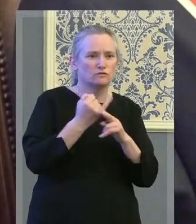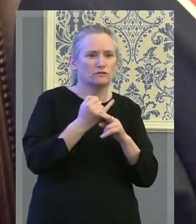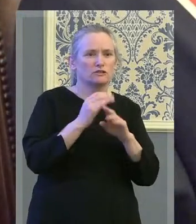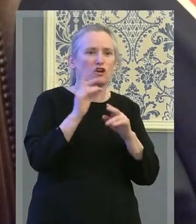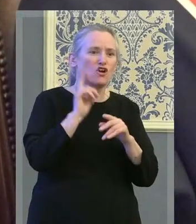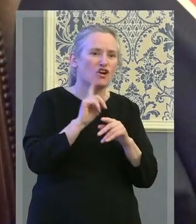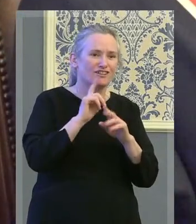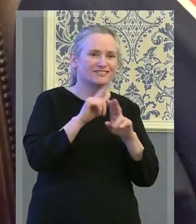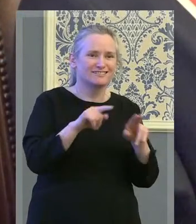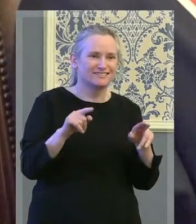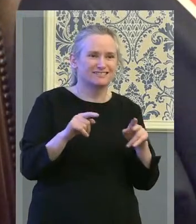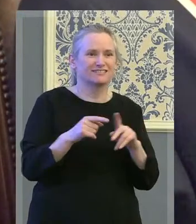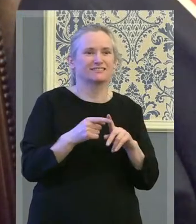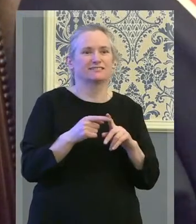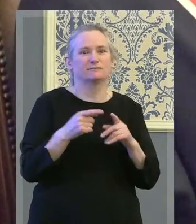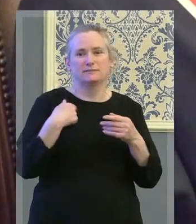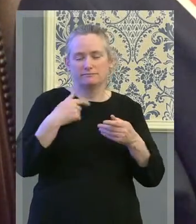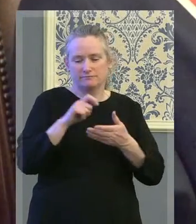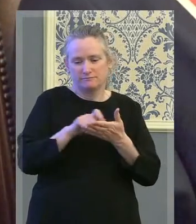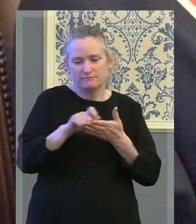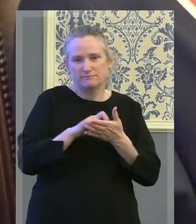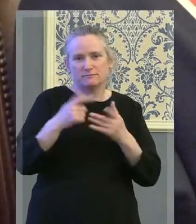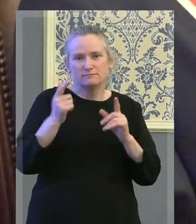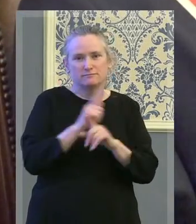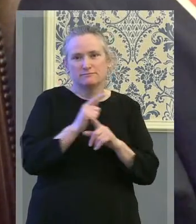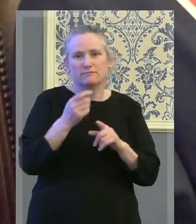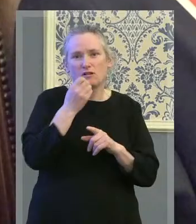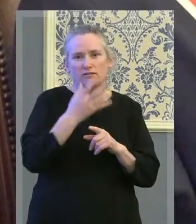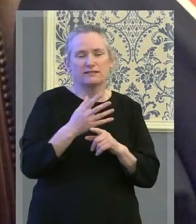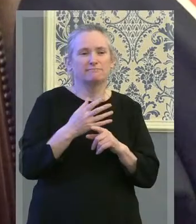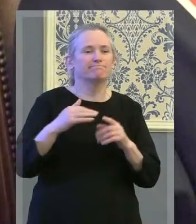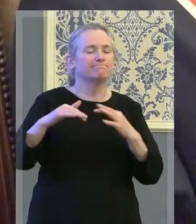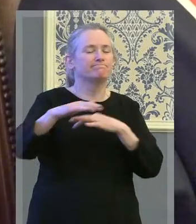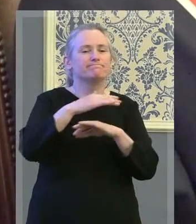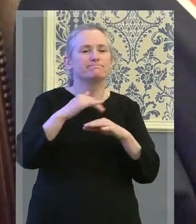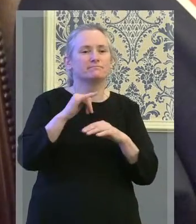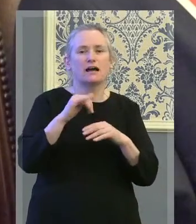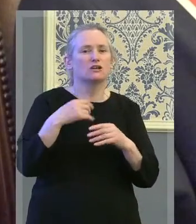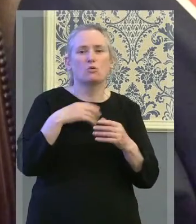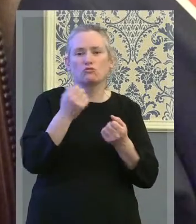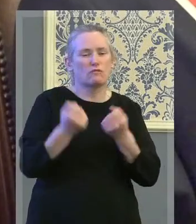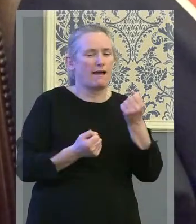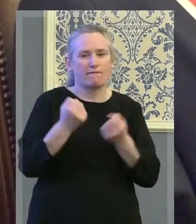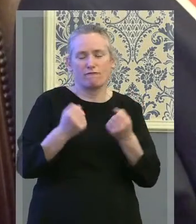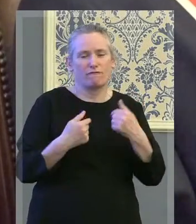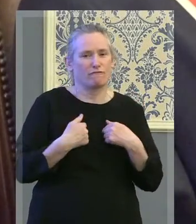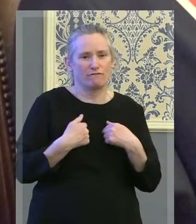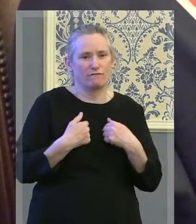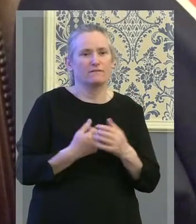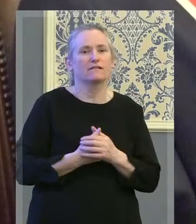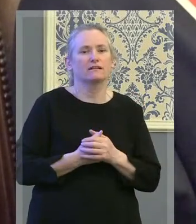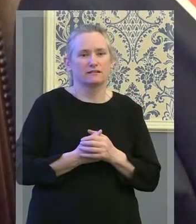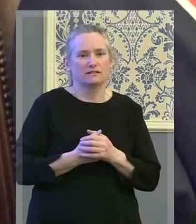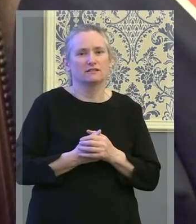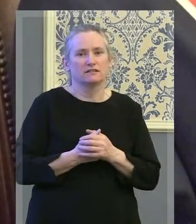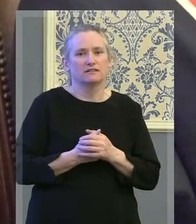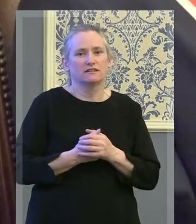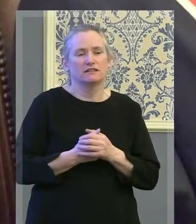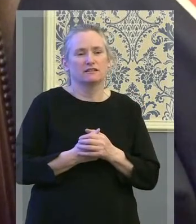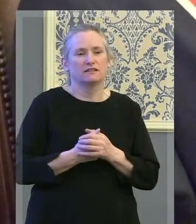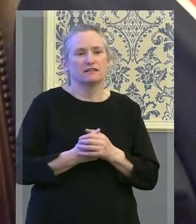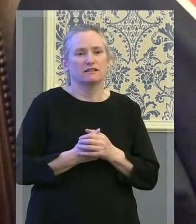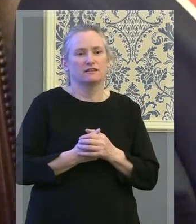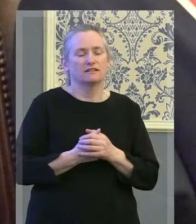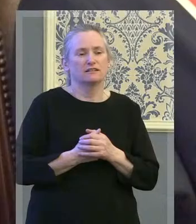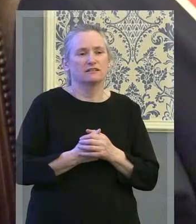girls. For me as a writer, there's plenty of solitude. There are no motorways. I don't drive, so I have a really nice time there. I highly